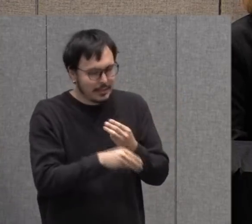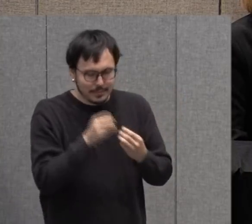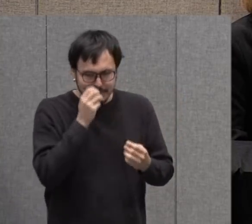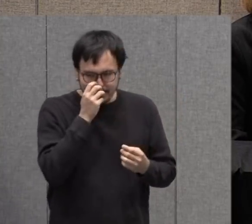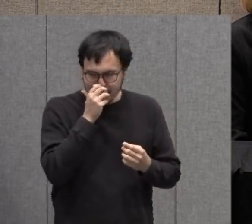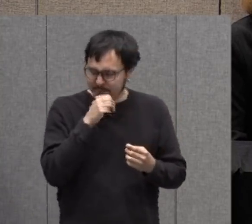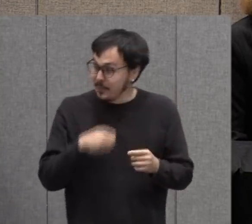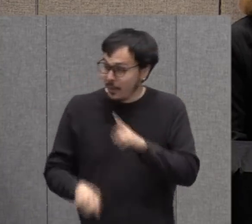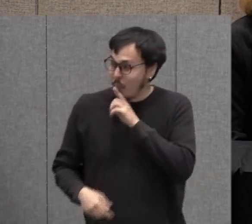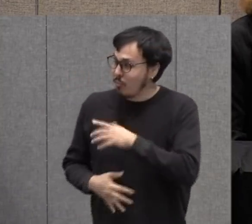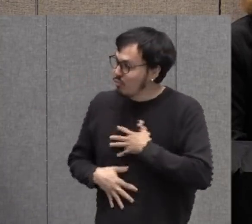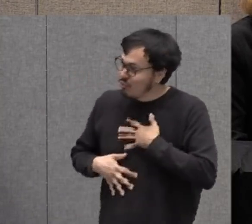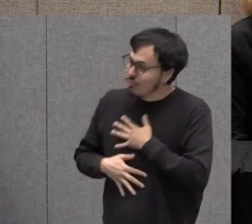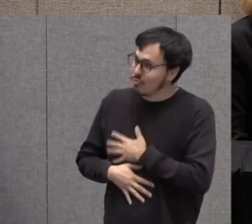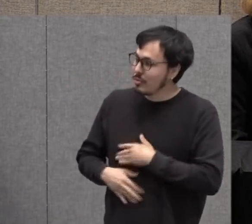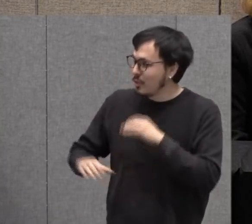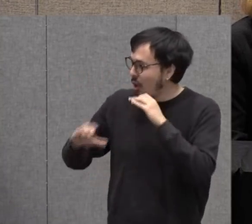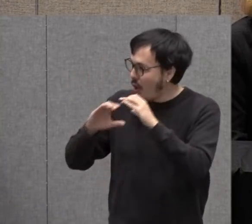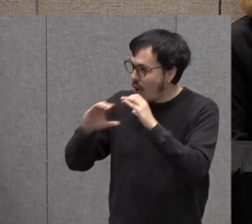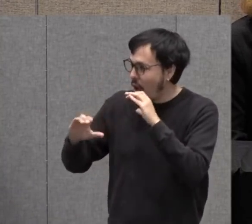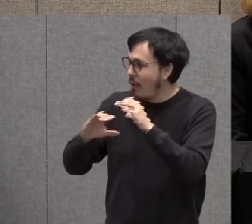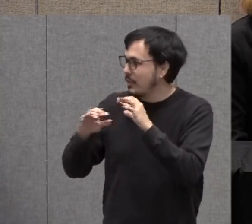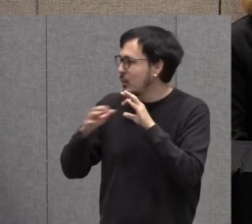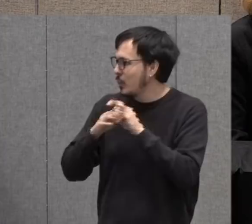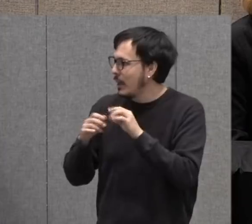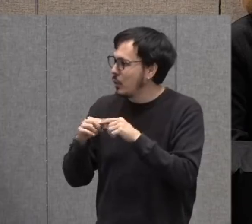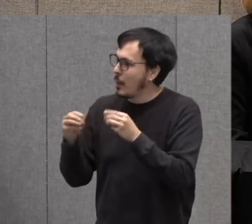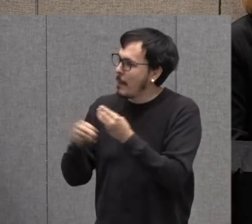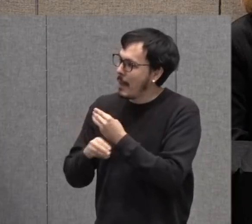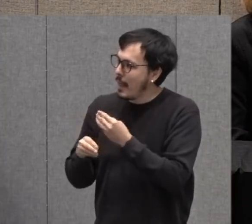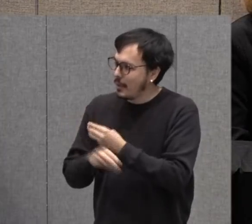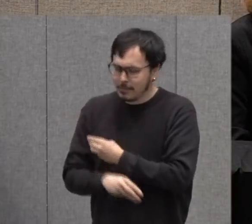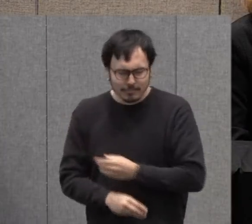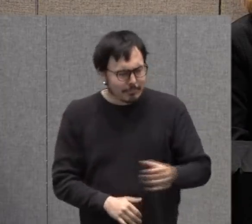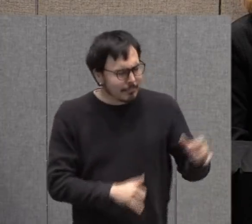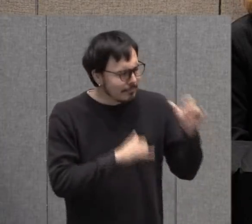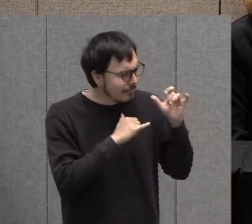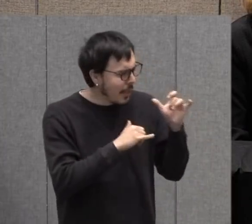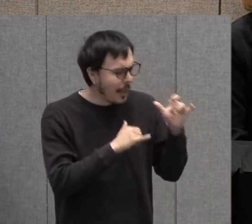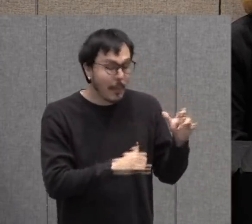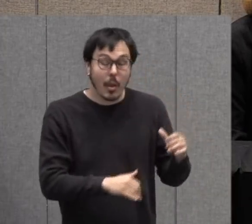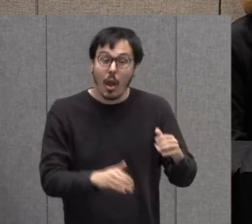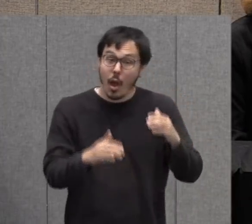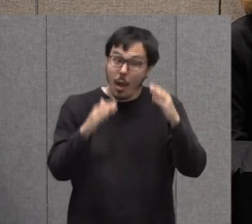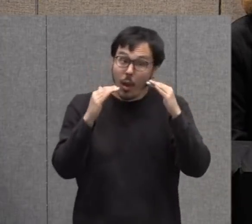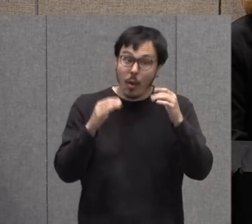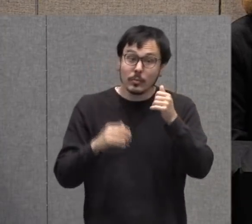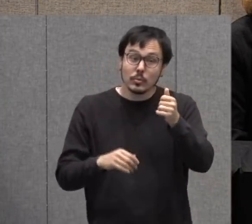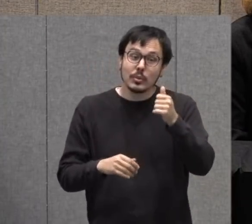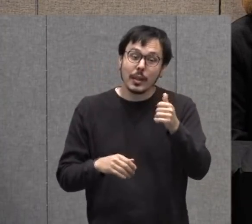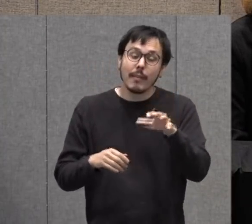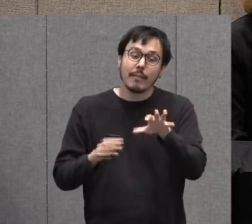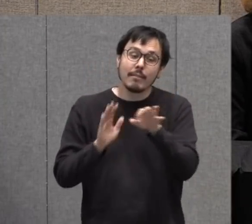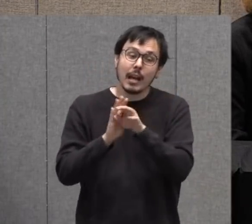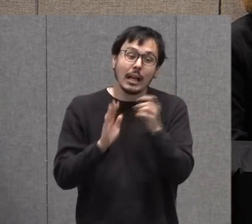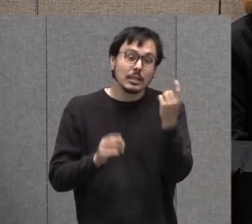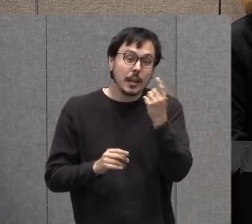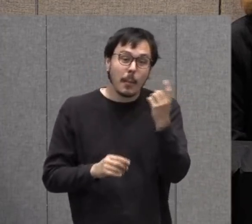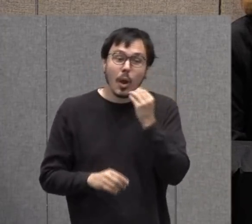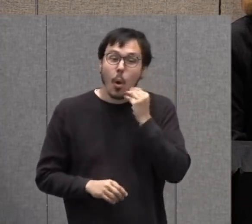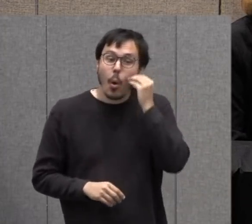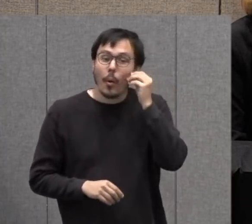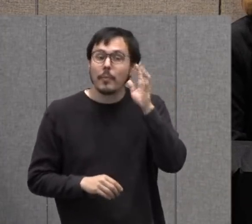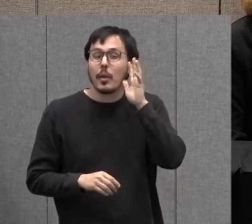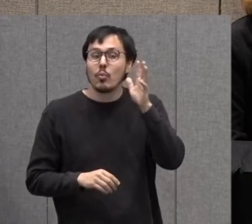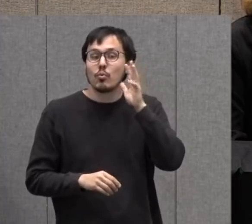this conversation we're having about math as well. I love that too. Yeah, I hope you can find someone at home that will have